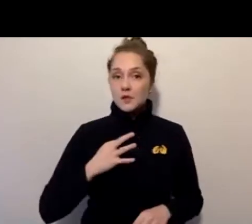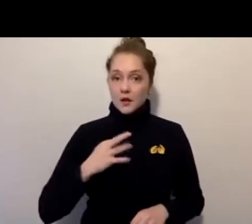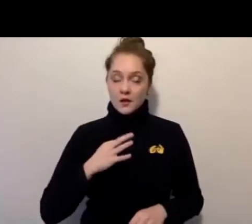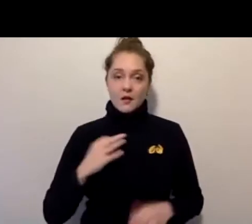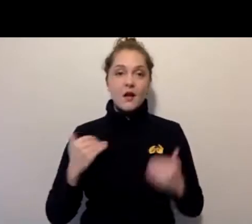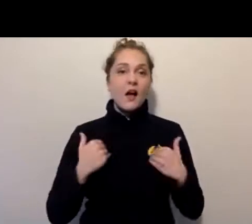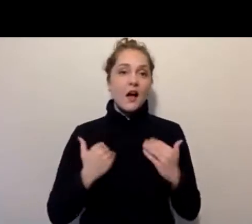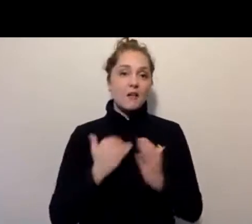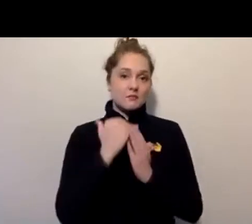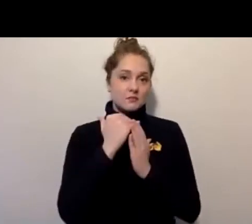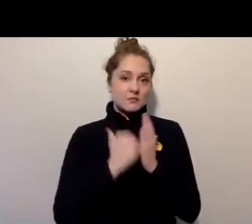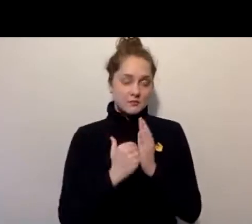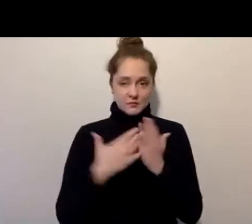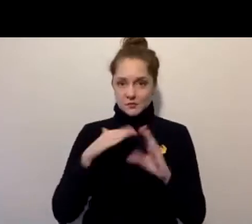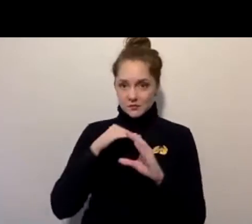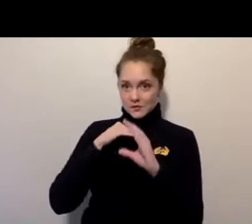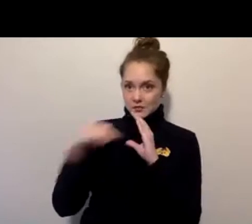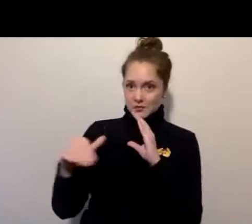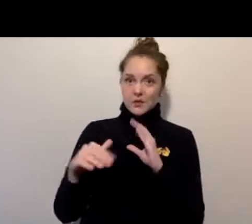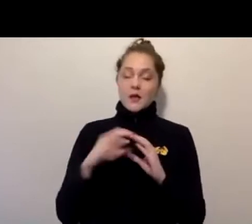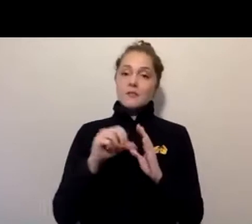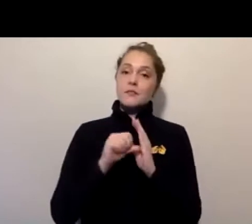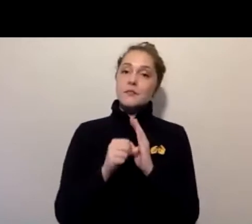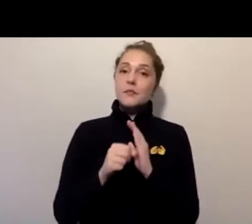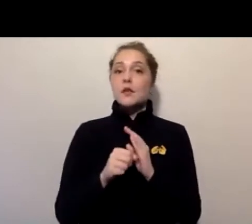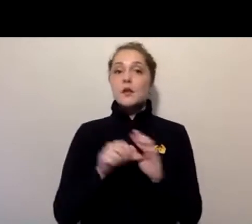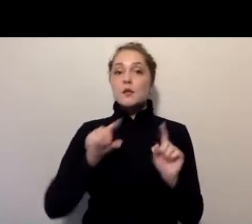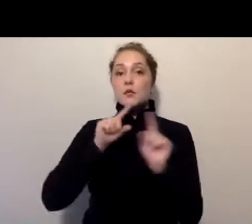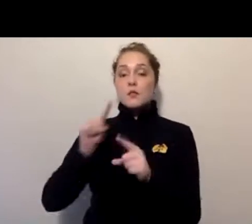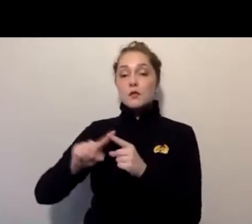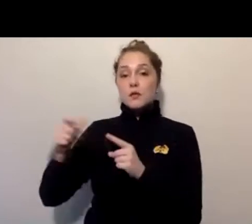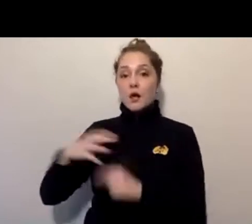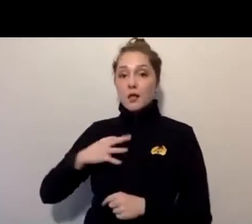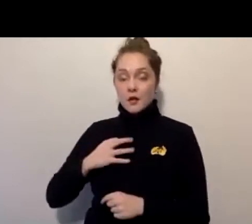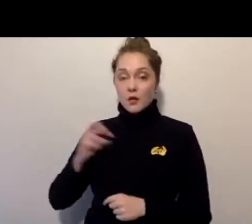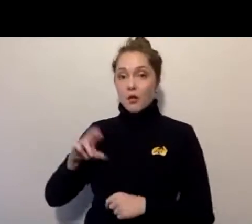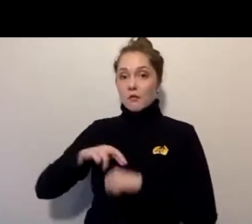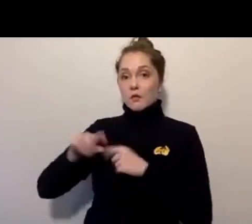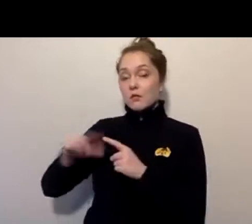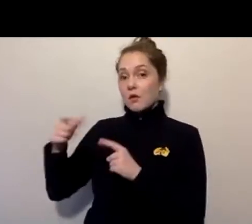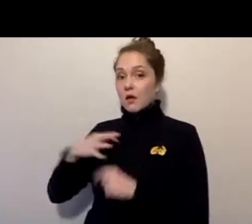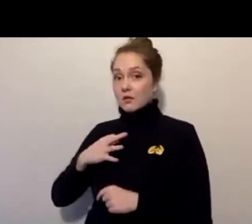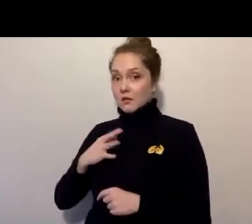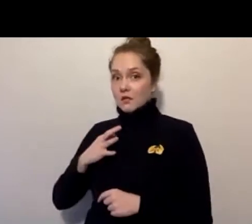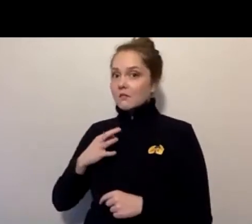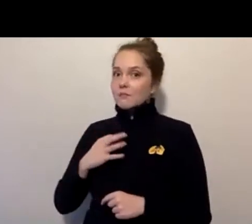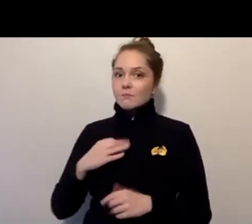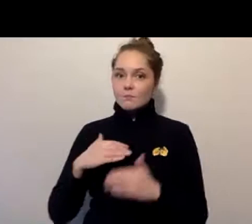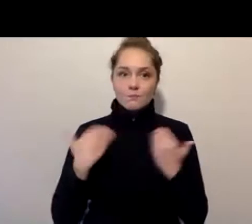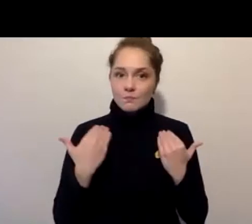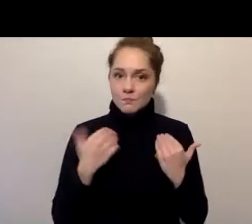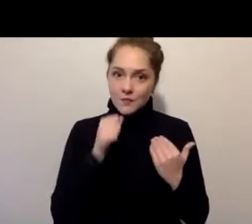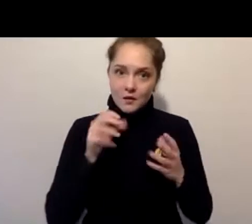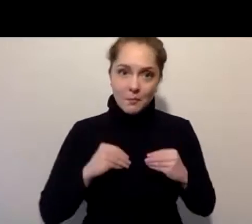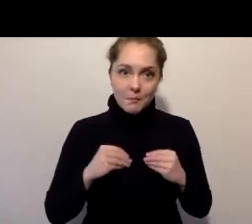guidelines, which were emailed in advance, and emphasize that responses directed at other candidates or in reference to other candidates will not be tolerated.